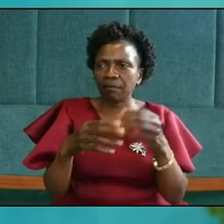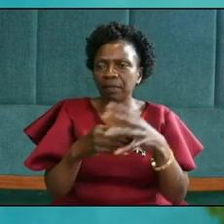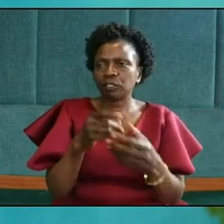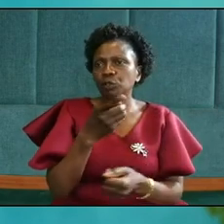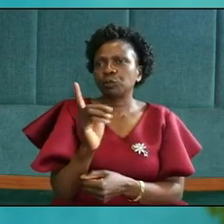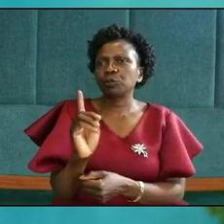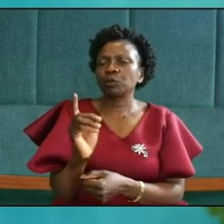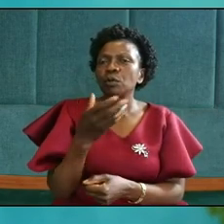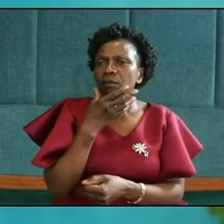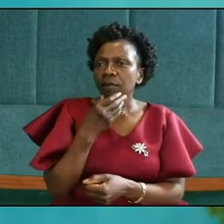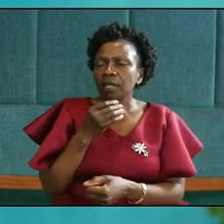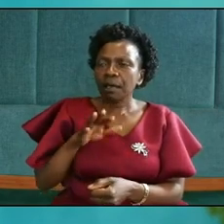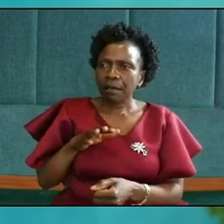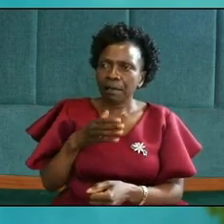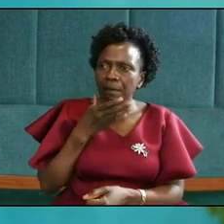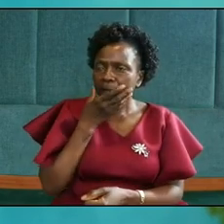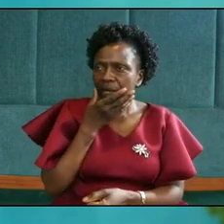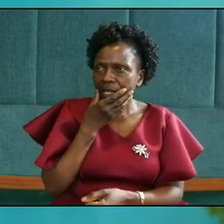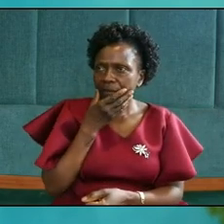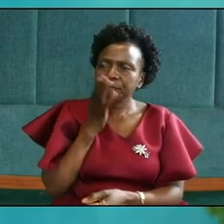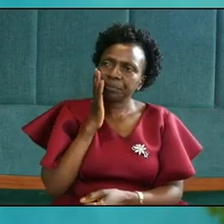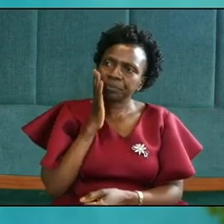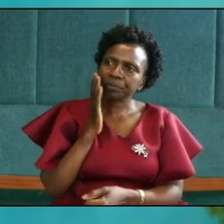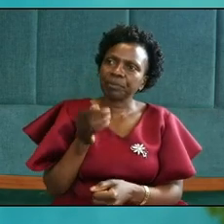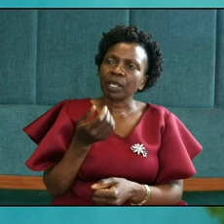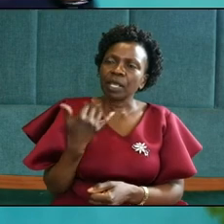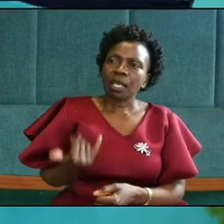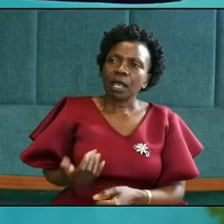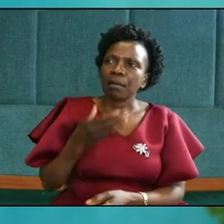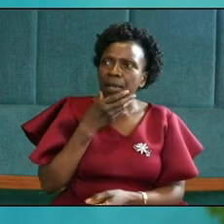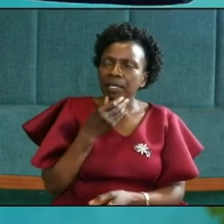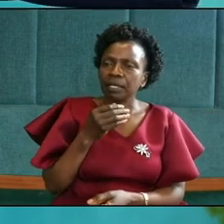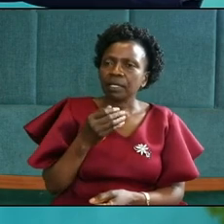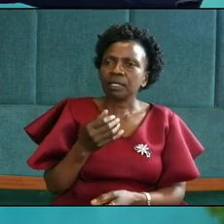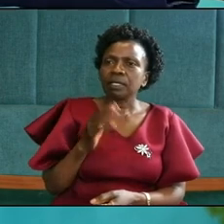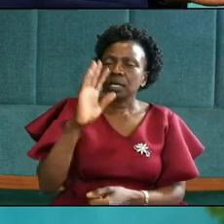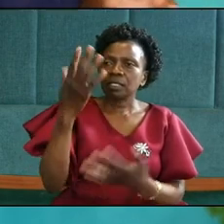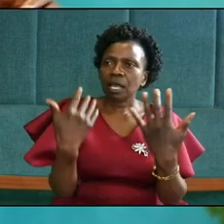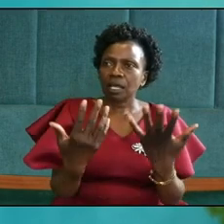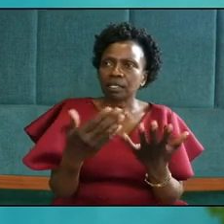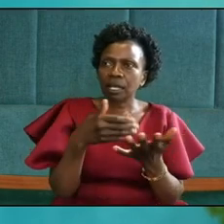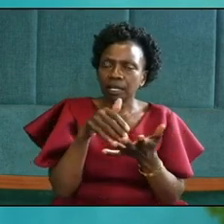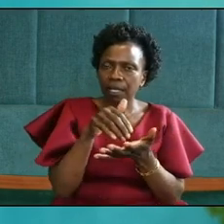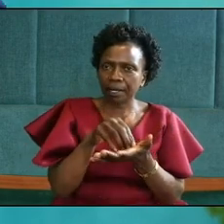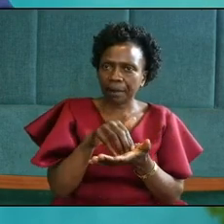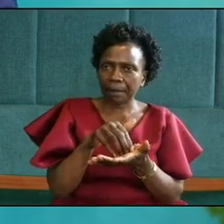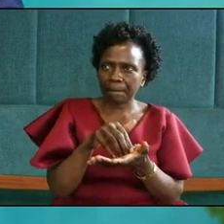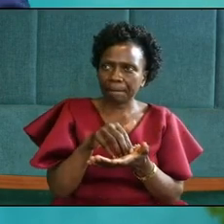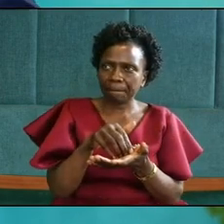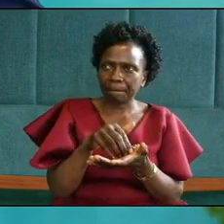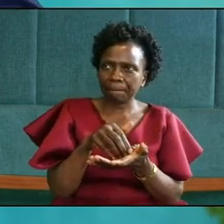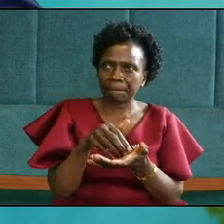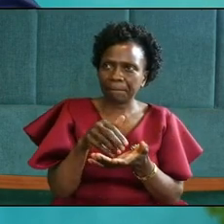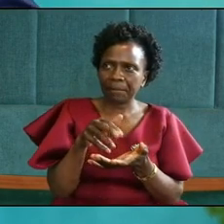will comfort you, father, will comfort you, youth, will comfort you, young man. His hands are giving and they